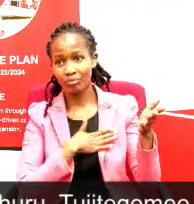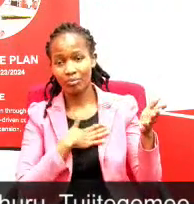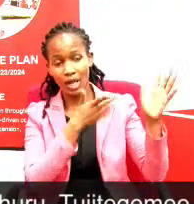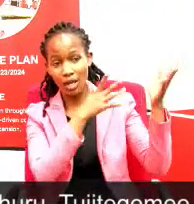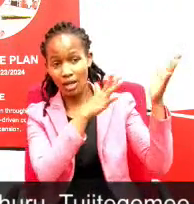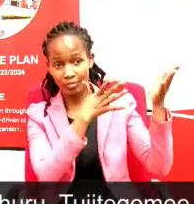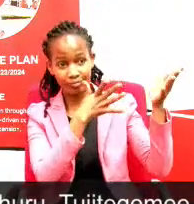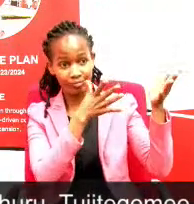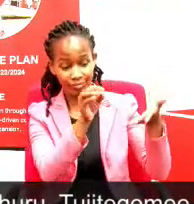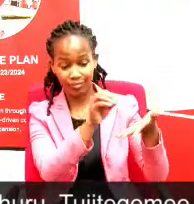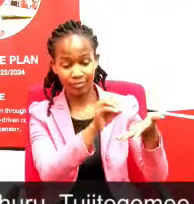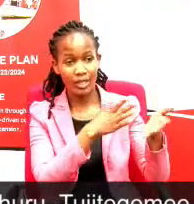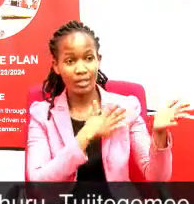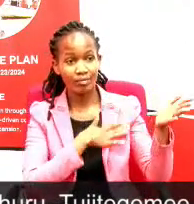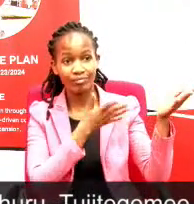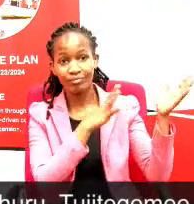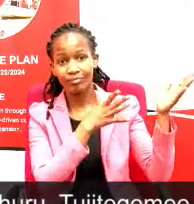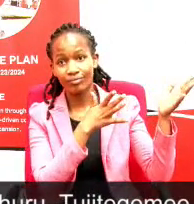please.